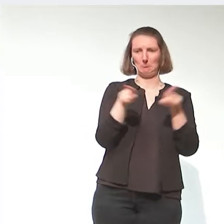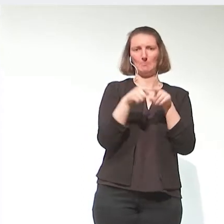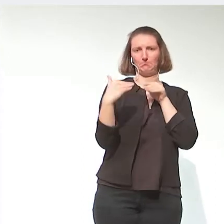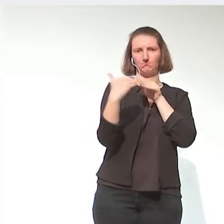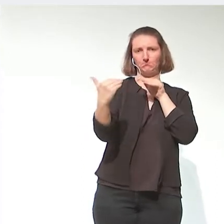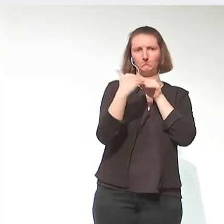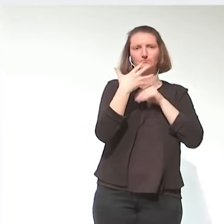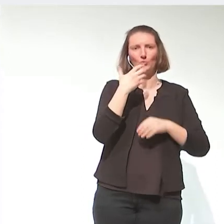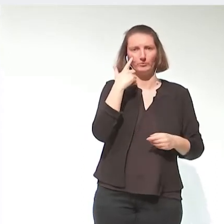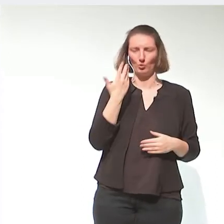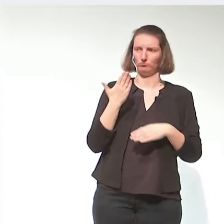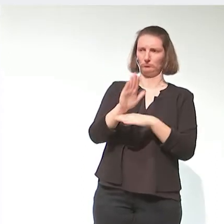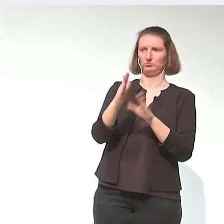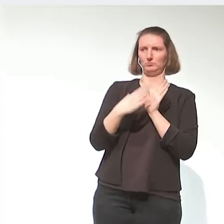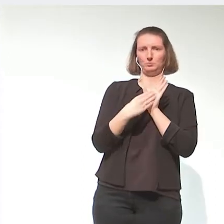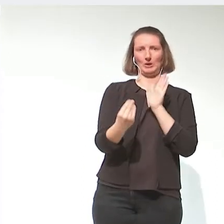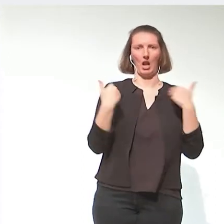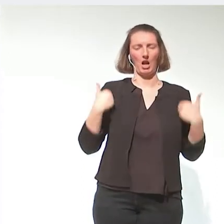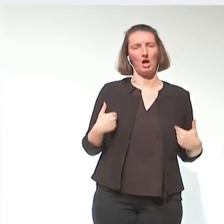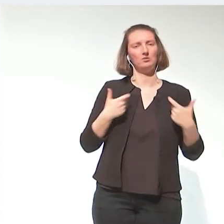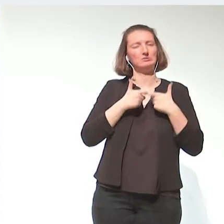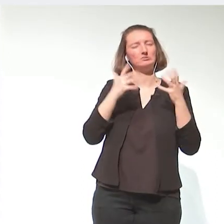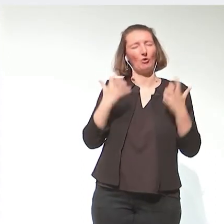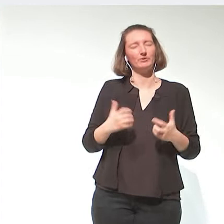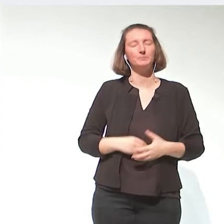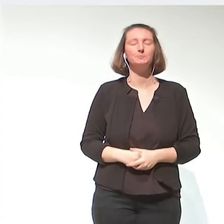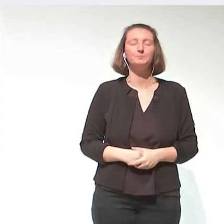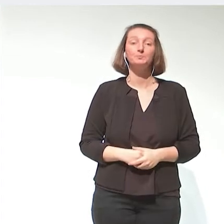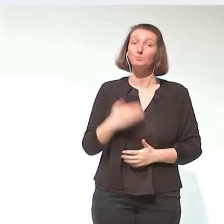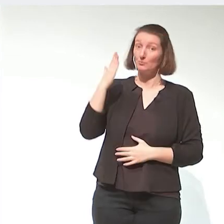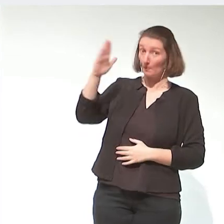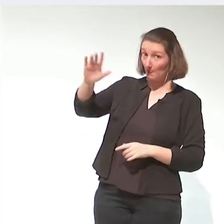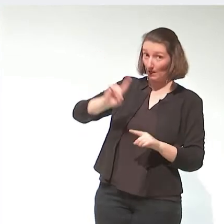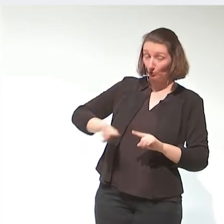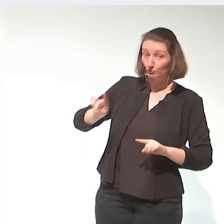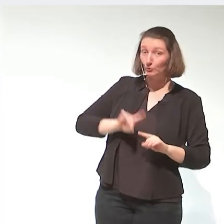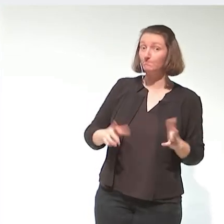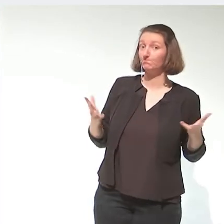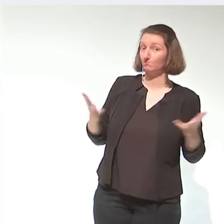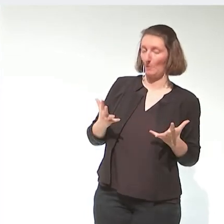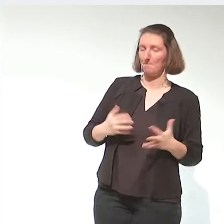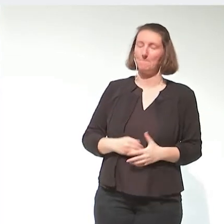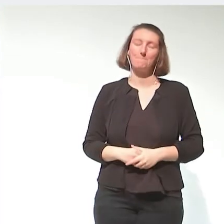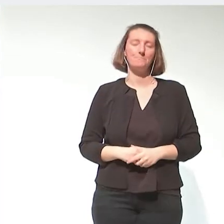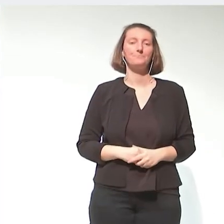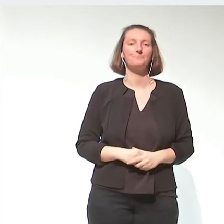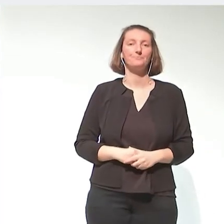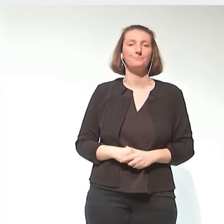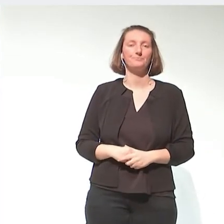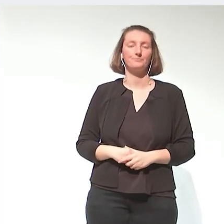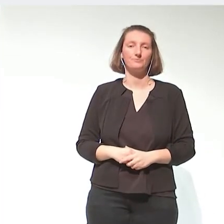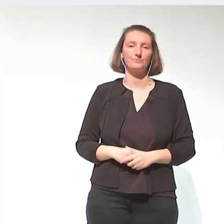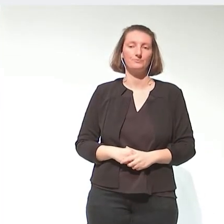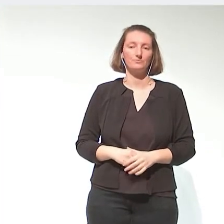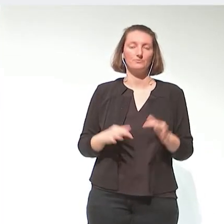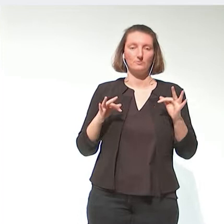Another important thing is accessible information, both when it comes to policy, but also when it comes to formats. So we want to